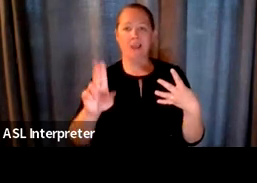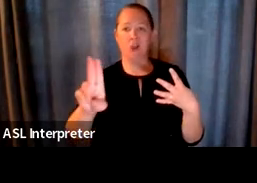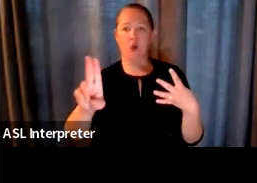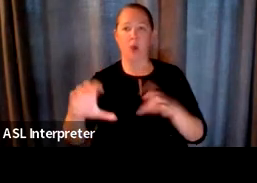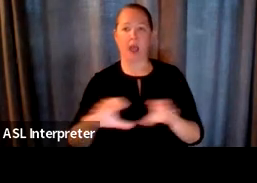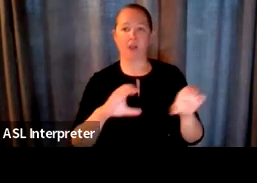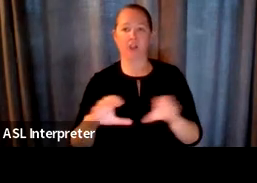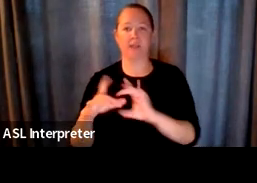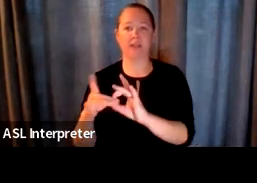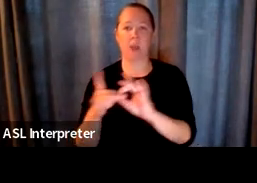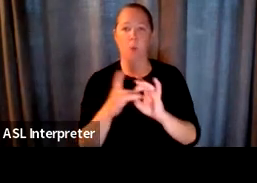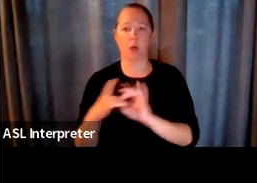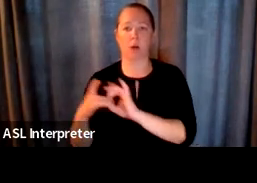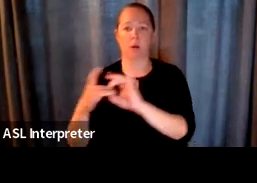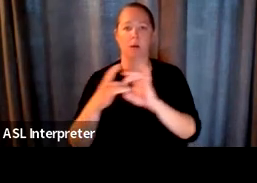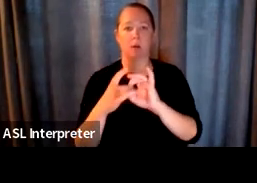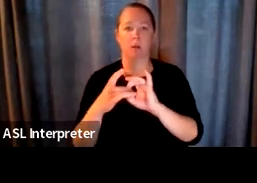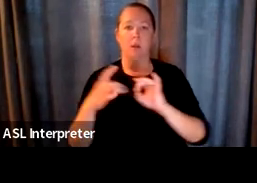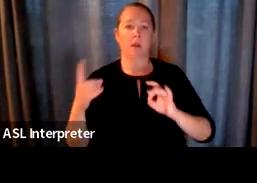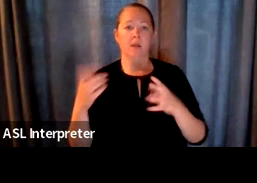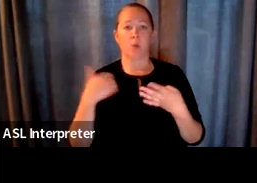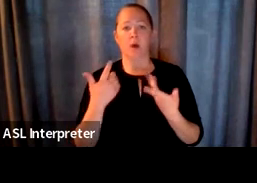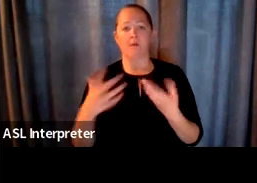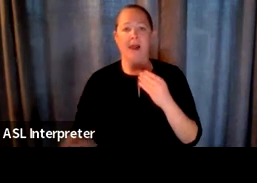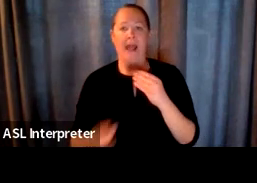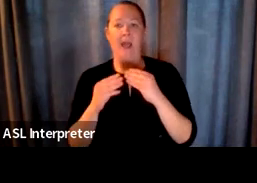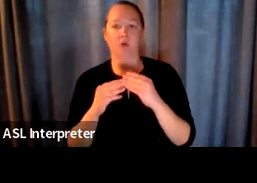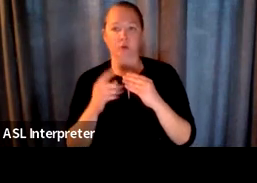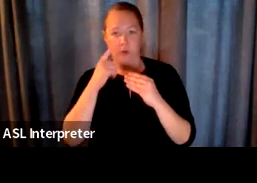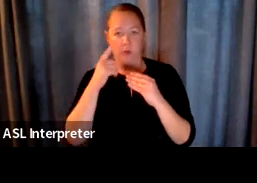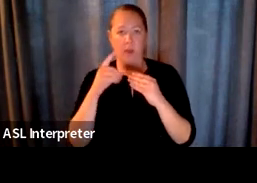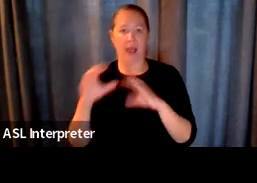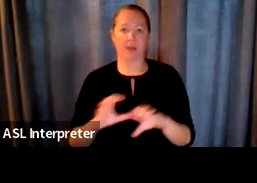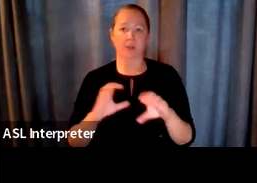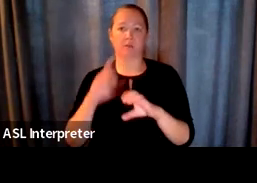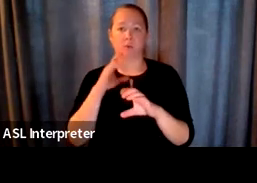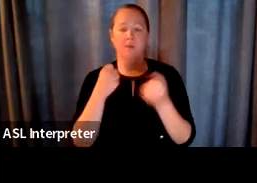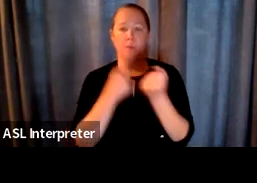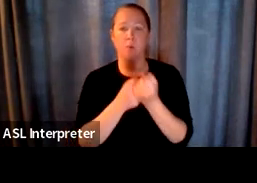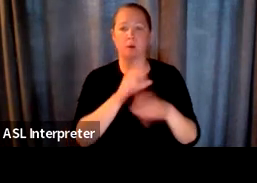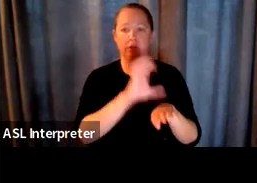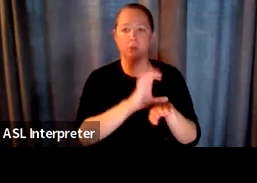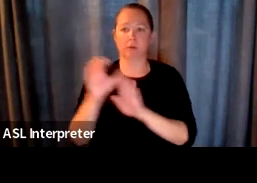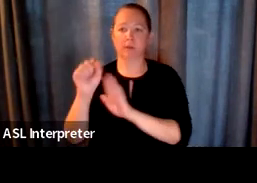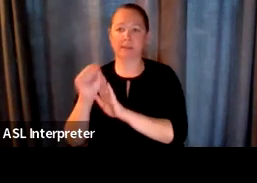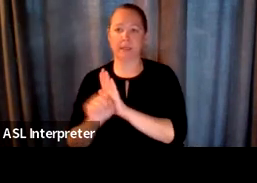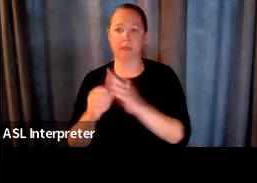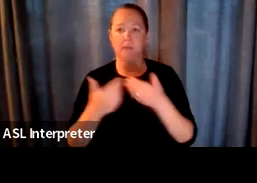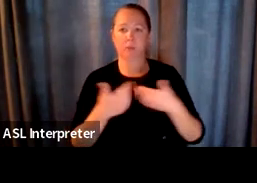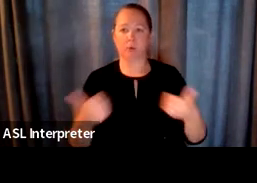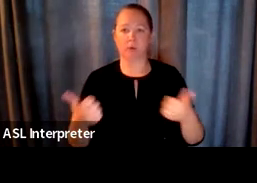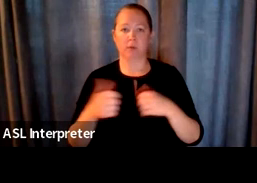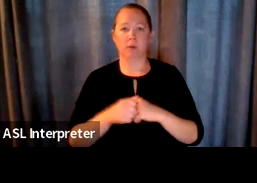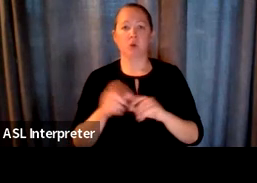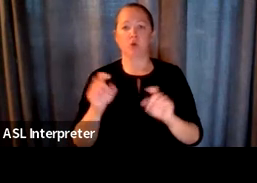extra action once a month or once every other month in support of church-state separation issues. You can go